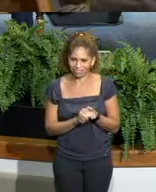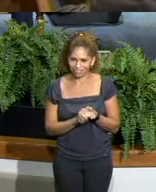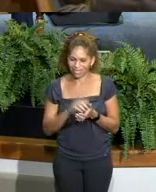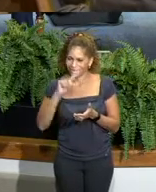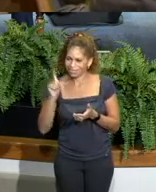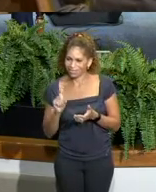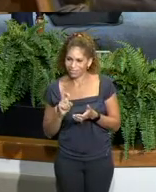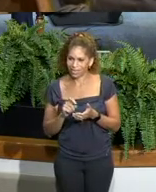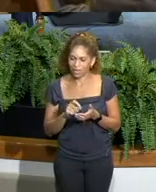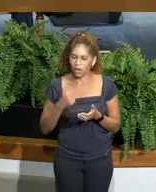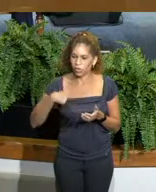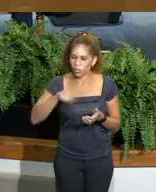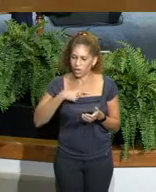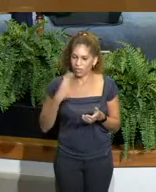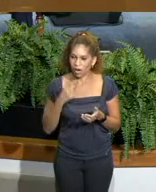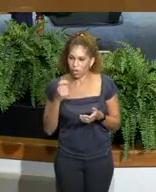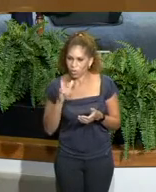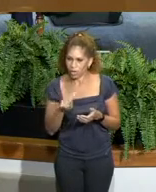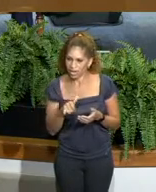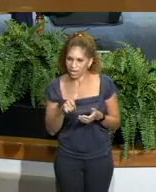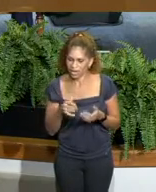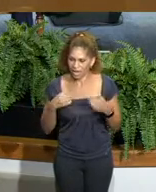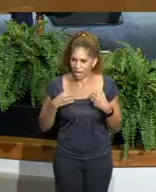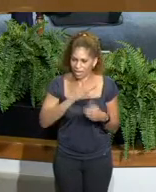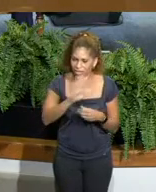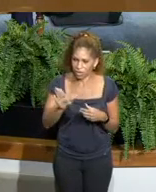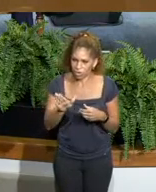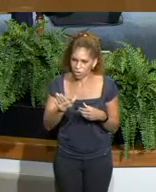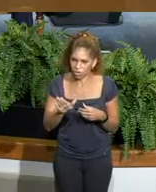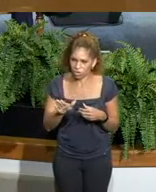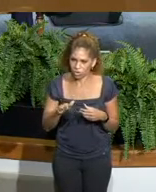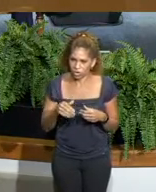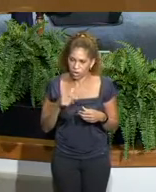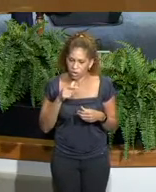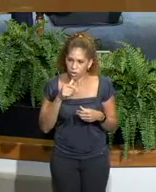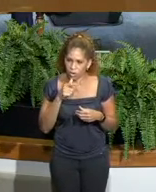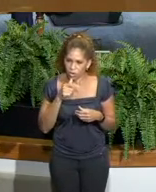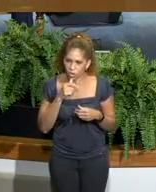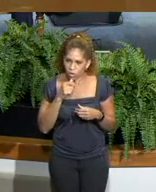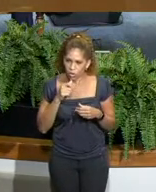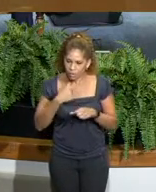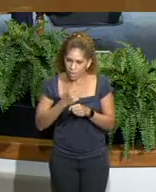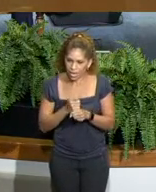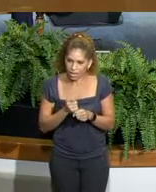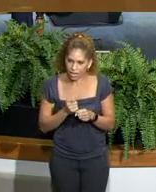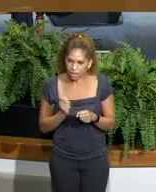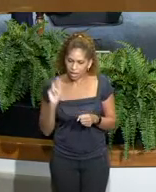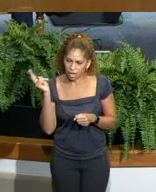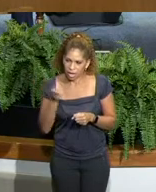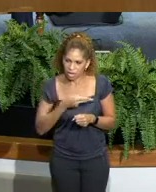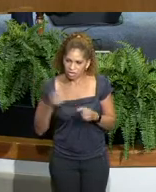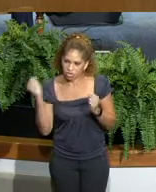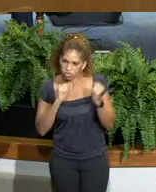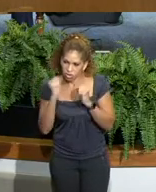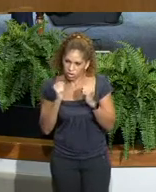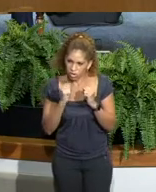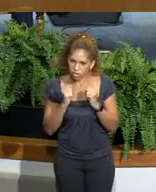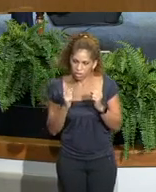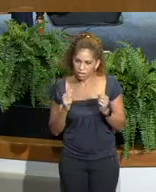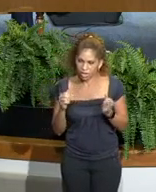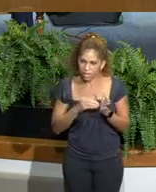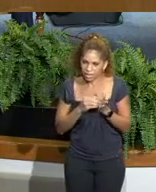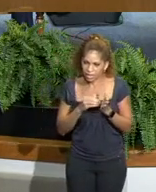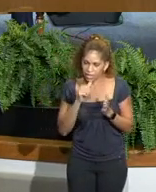We've always had those who had forced us to have to struggle for against injustice. Now, these